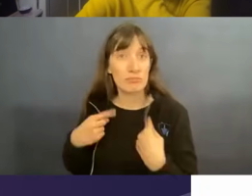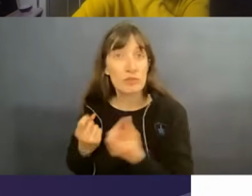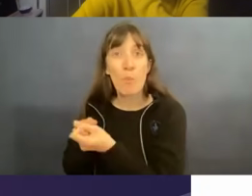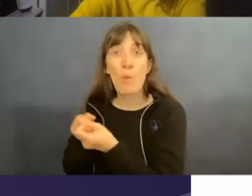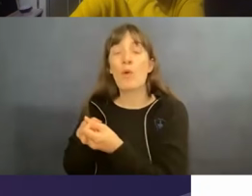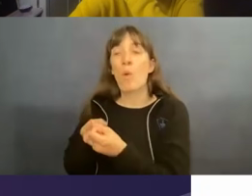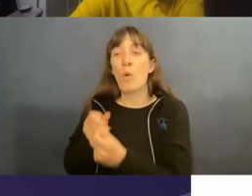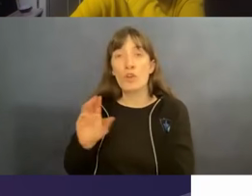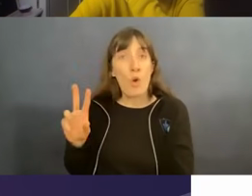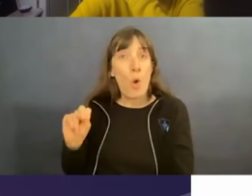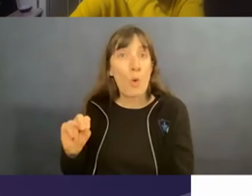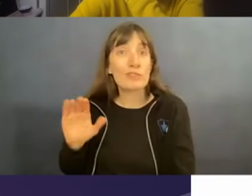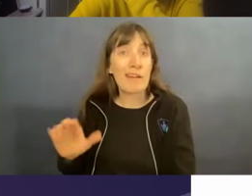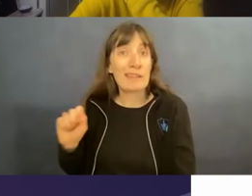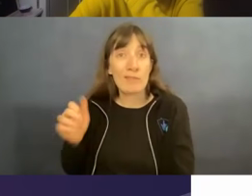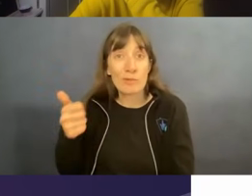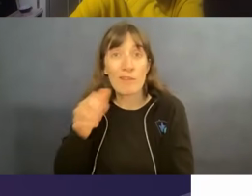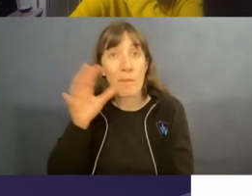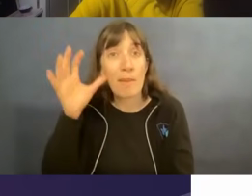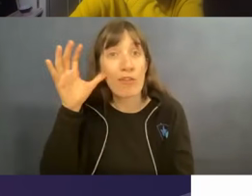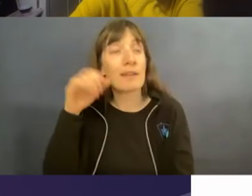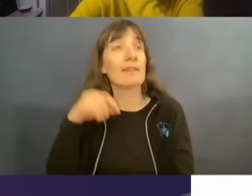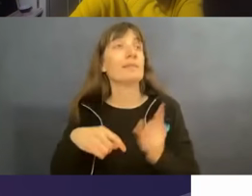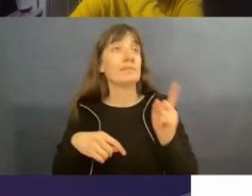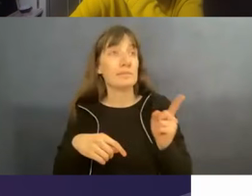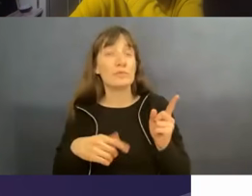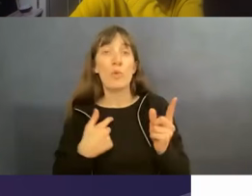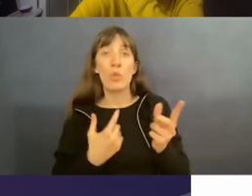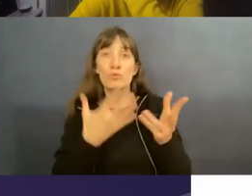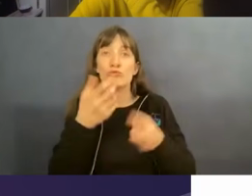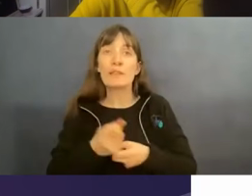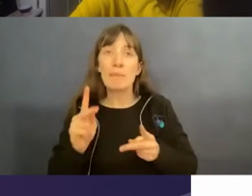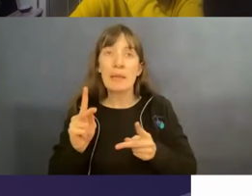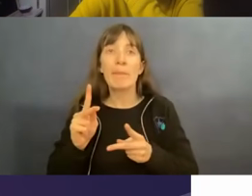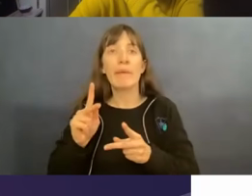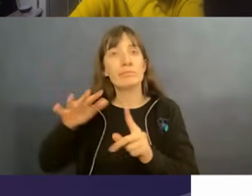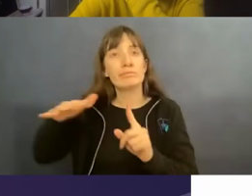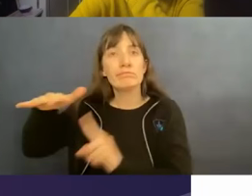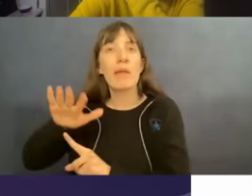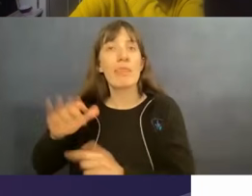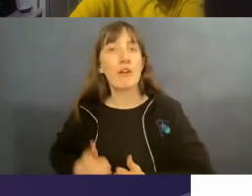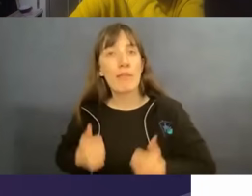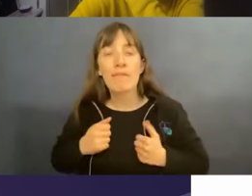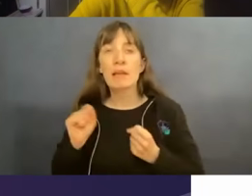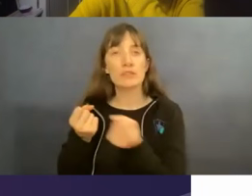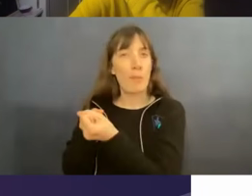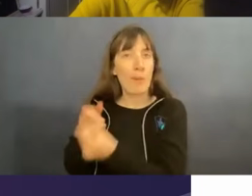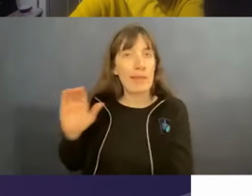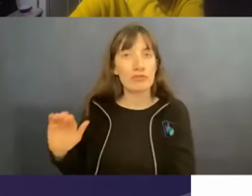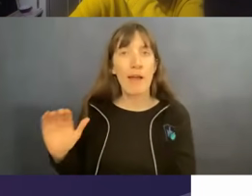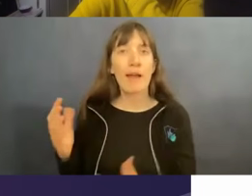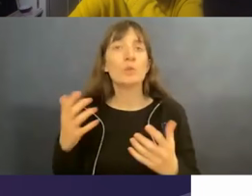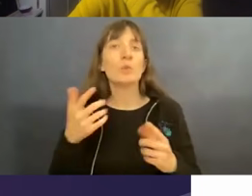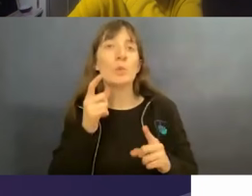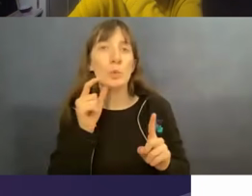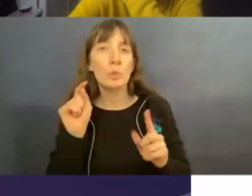parent, who are the people, the trusted adults that might be able to support that child. So I know a lot of children